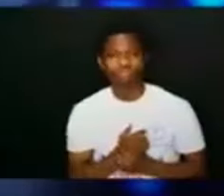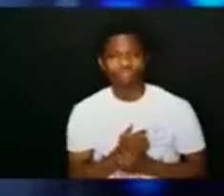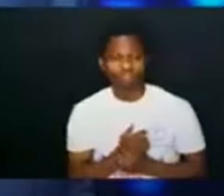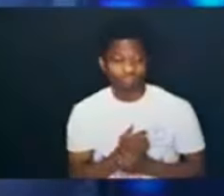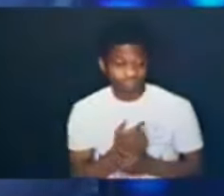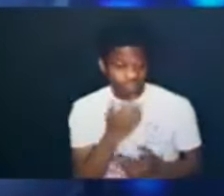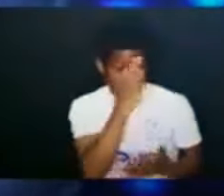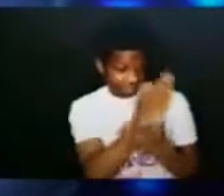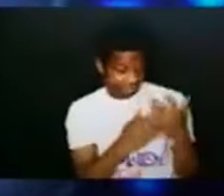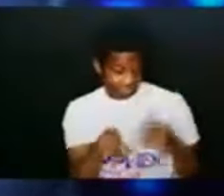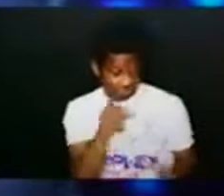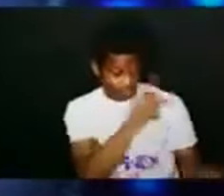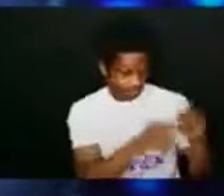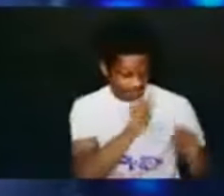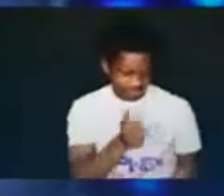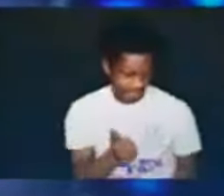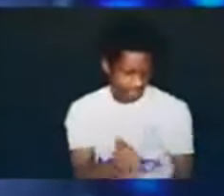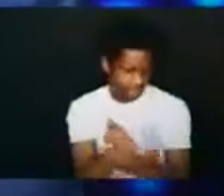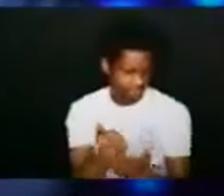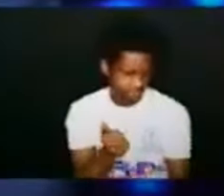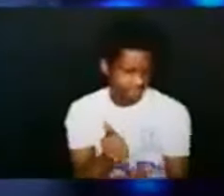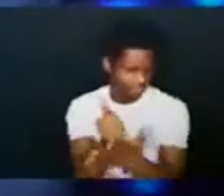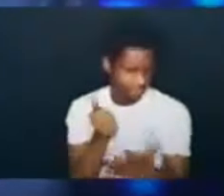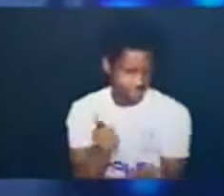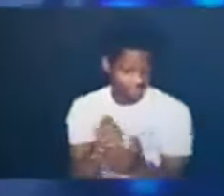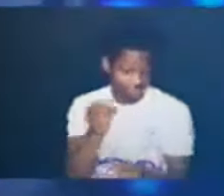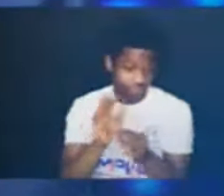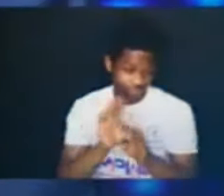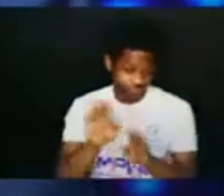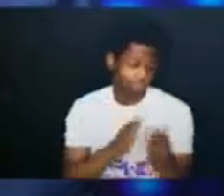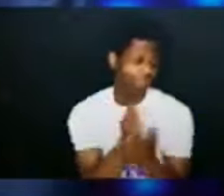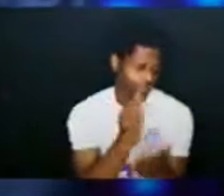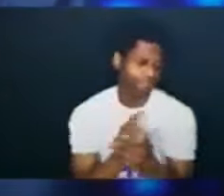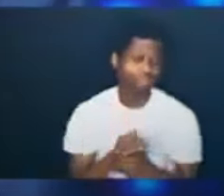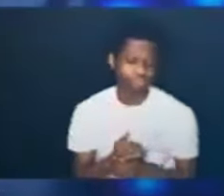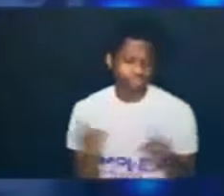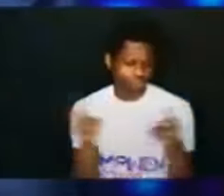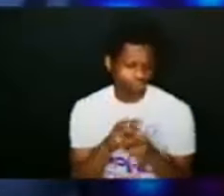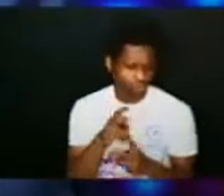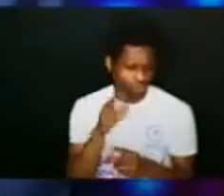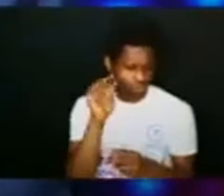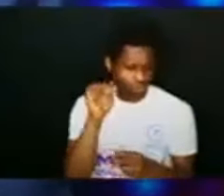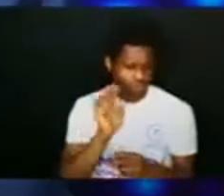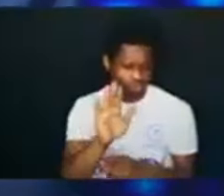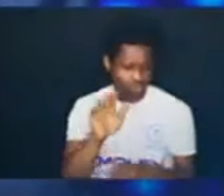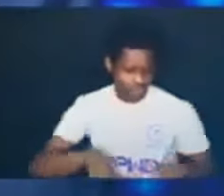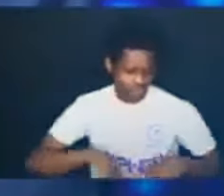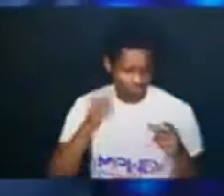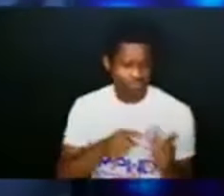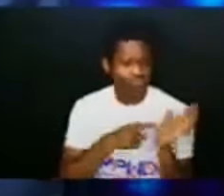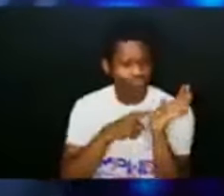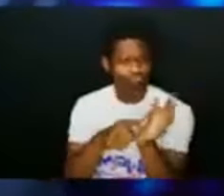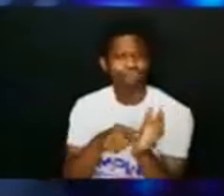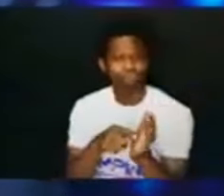to make us a we die onyankopon kra nim se mini fo bo modi abo bra se ne obetumi adi bim onyame ani nipa nyina anim.